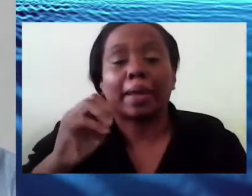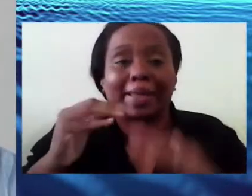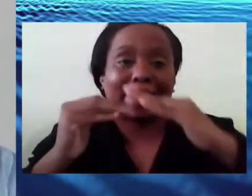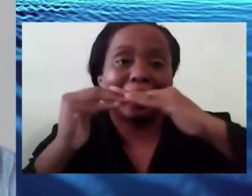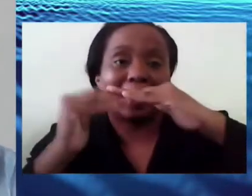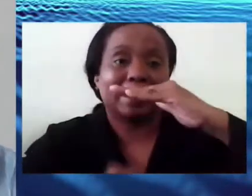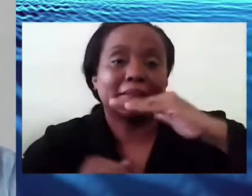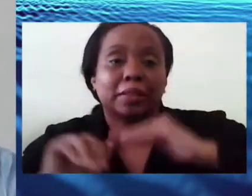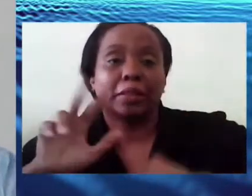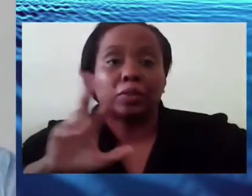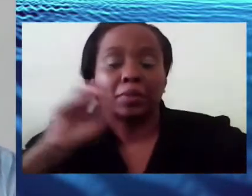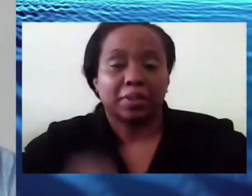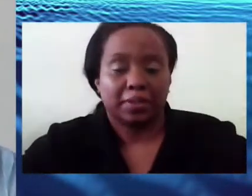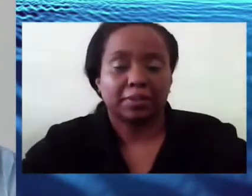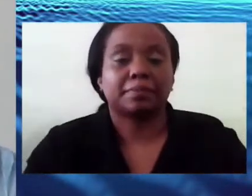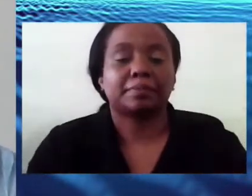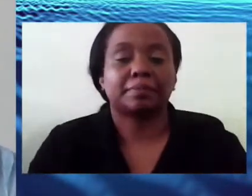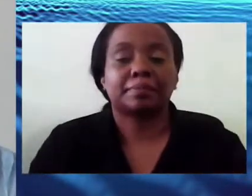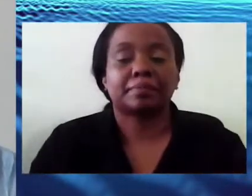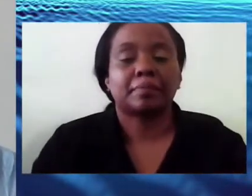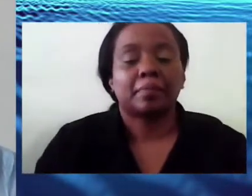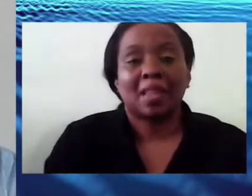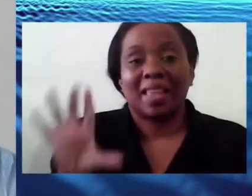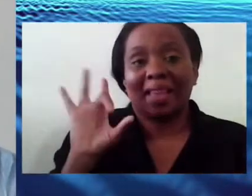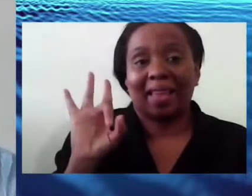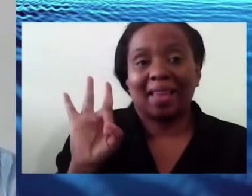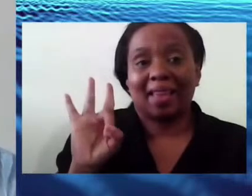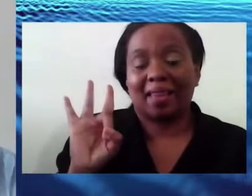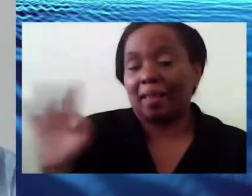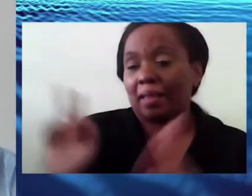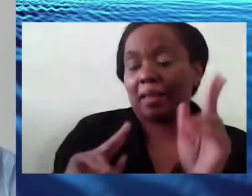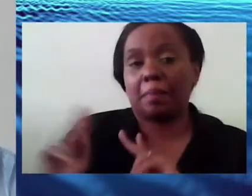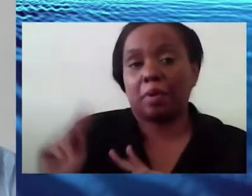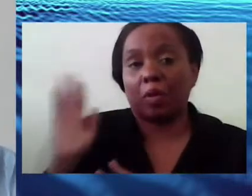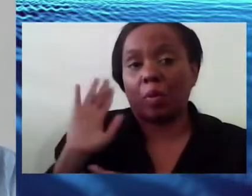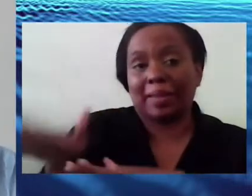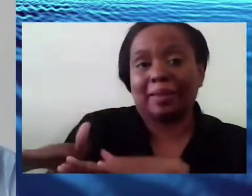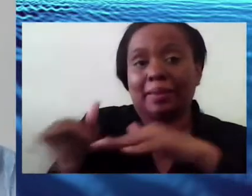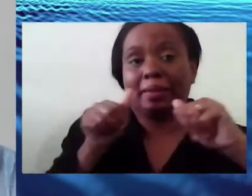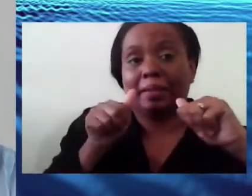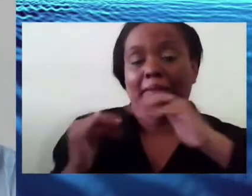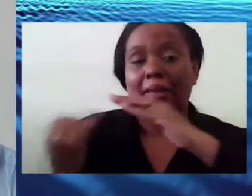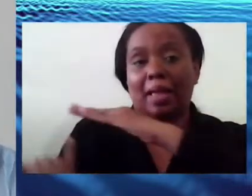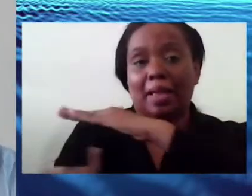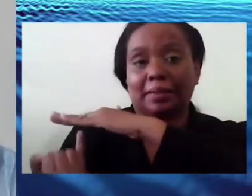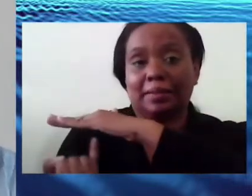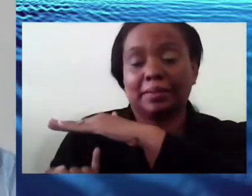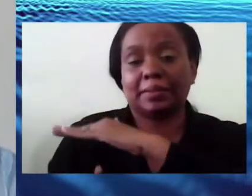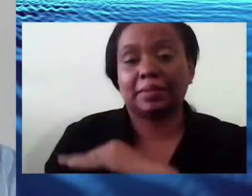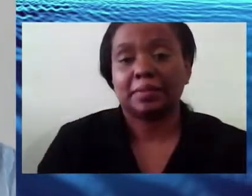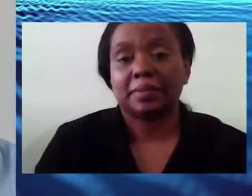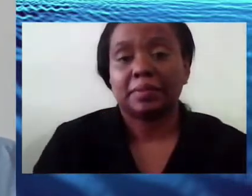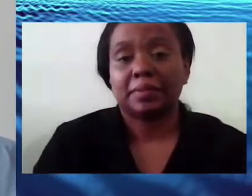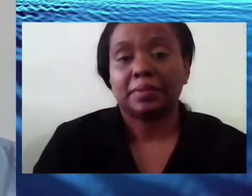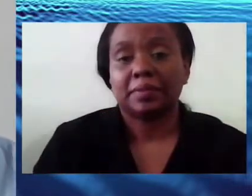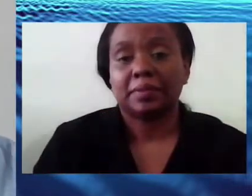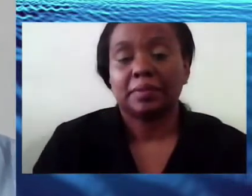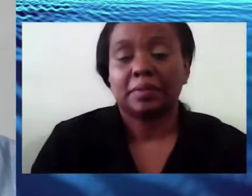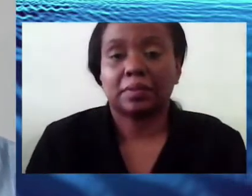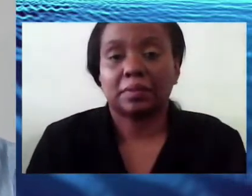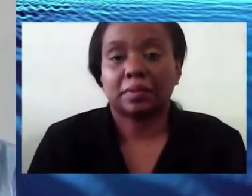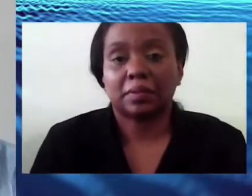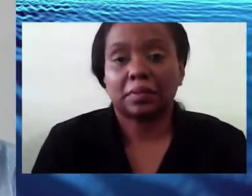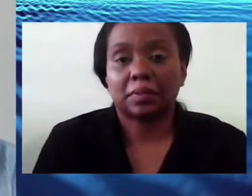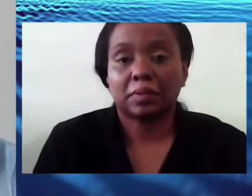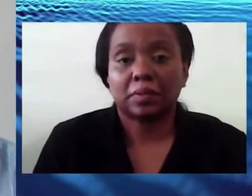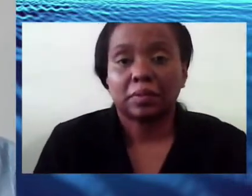8 persons will be released from isolation today. Of note is the fact that, yes, 3 of the 12